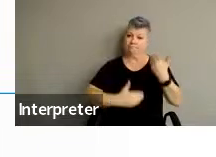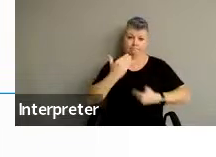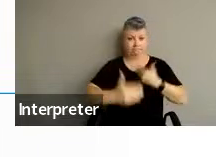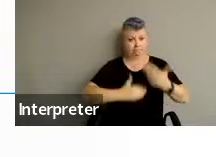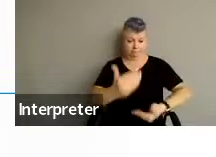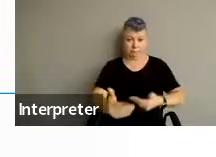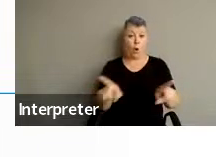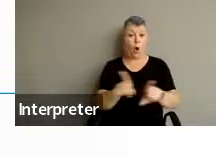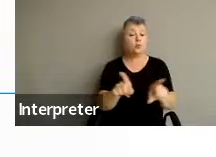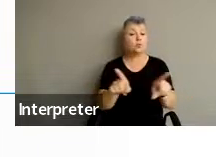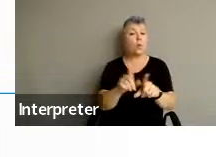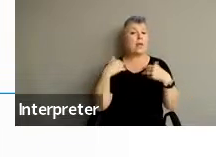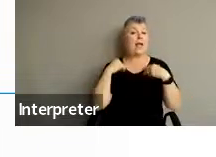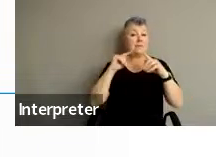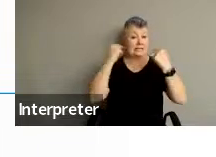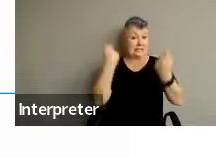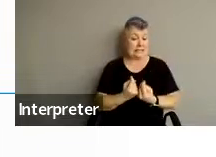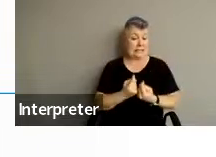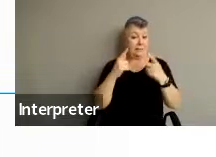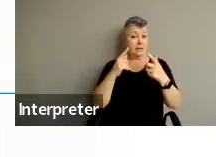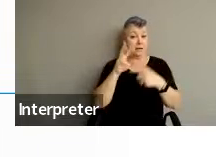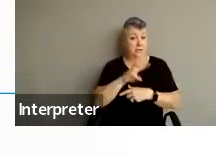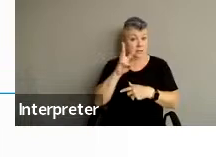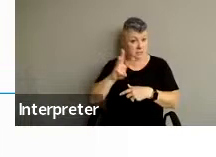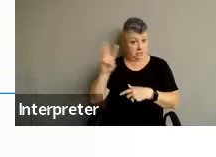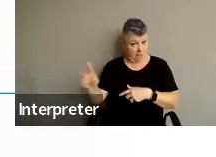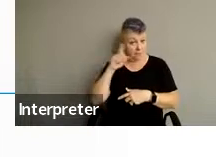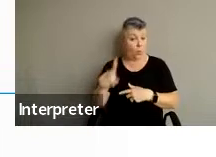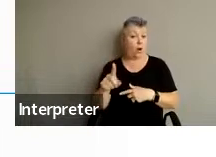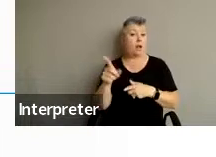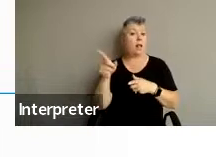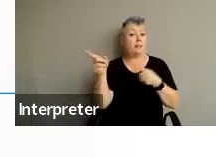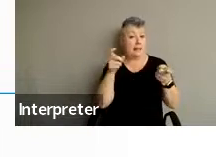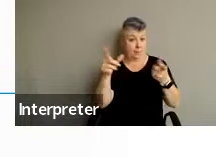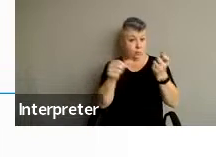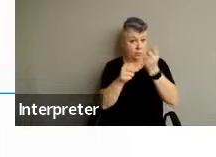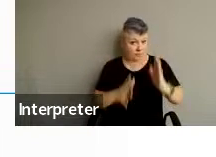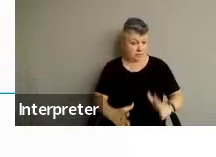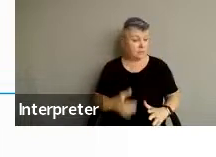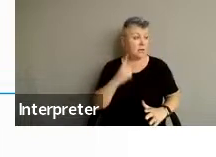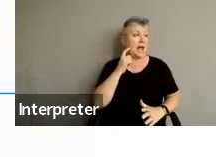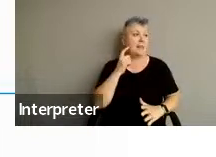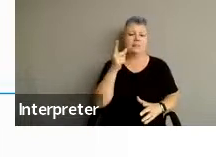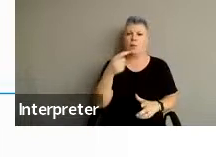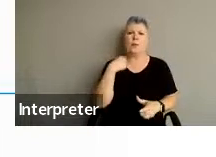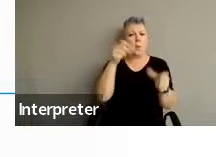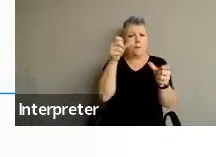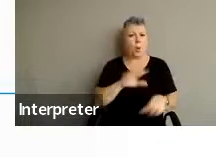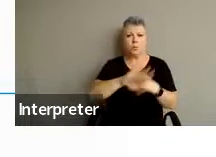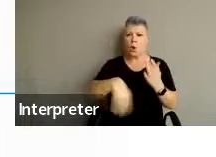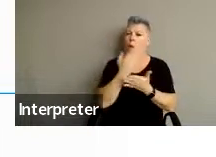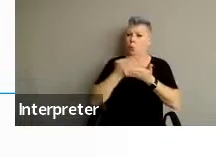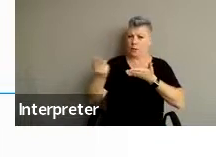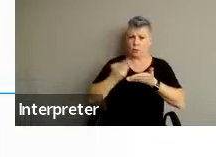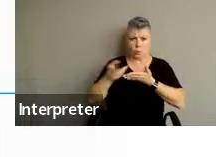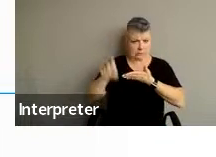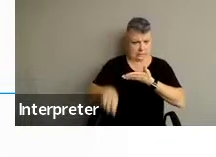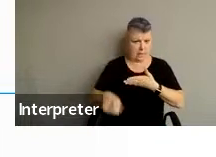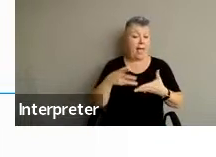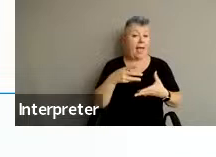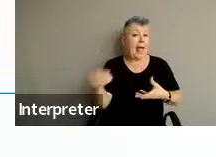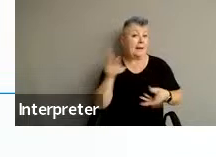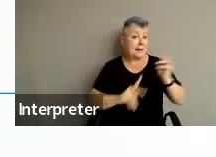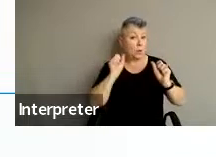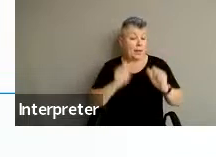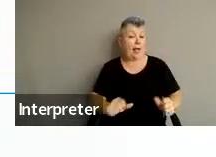site for our administrative assistants, and that there we post all of our resources, but people also have the ability to like live